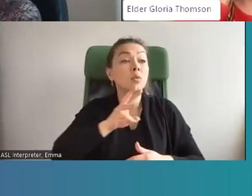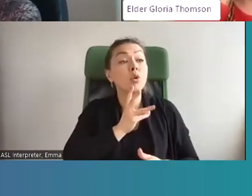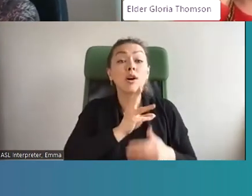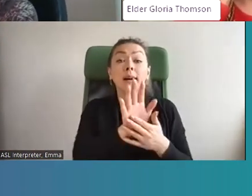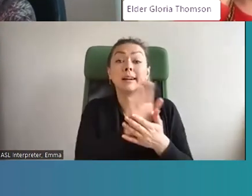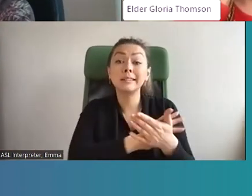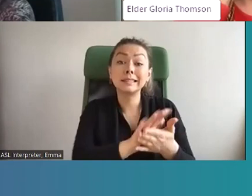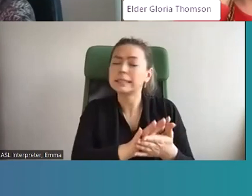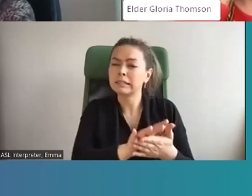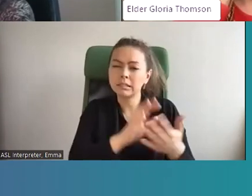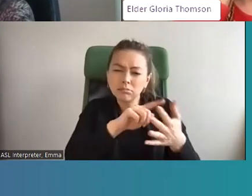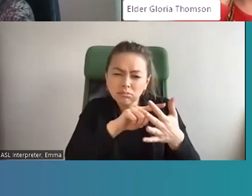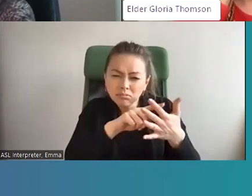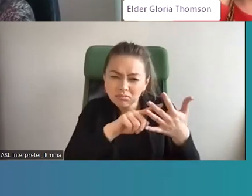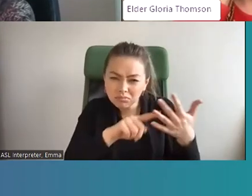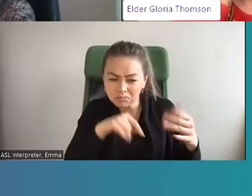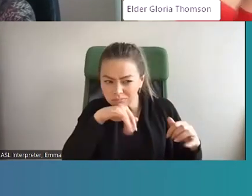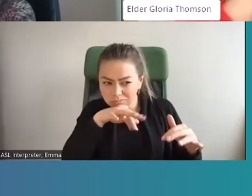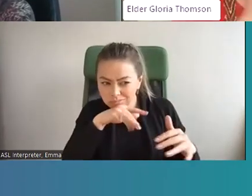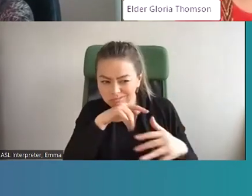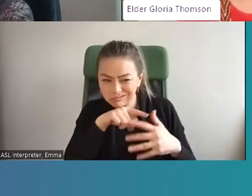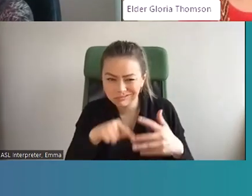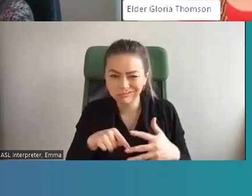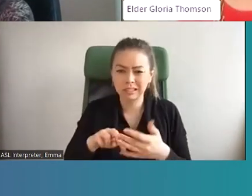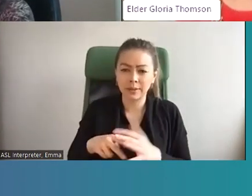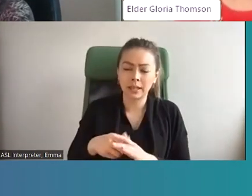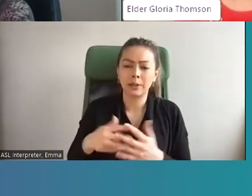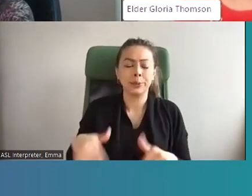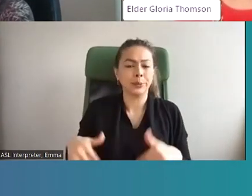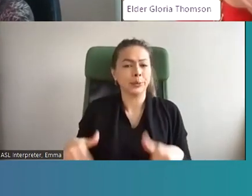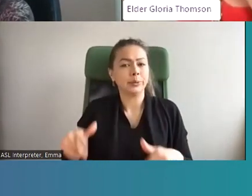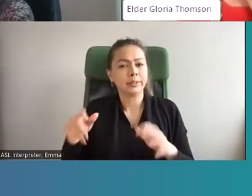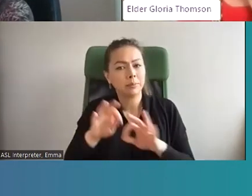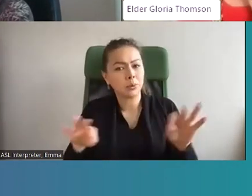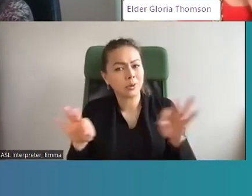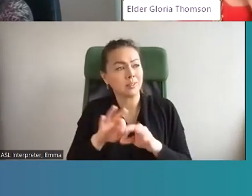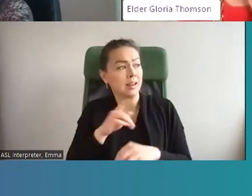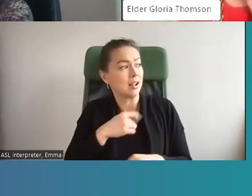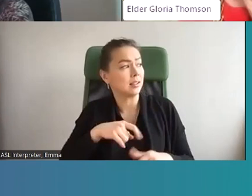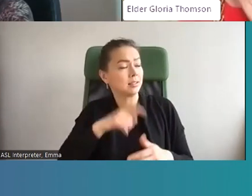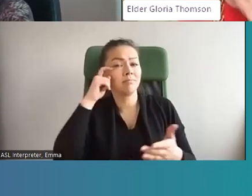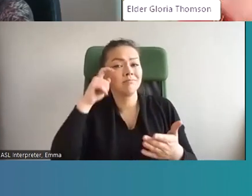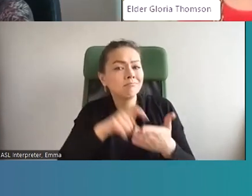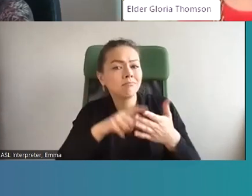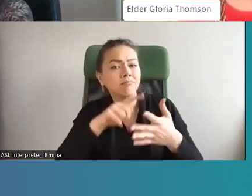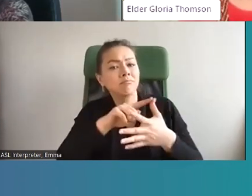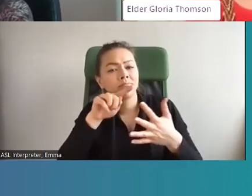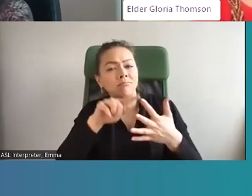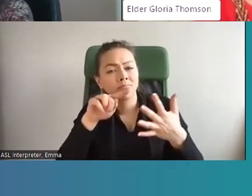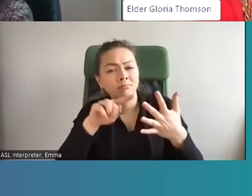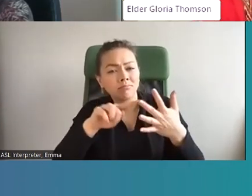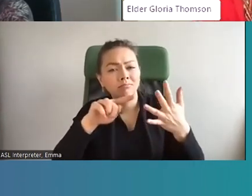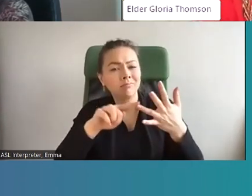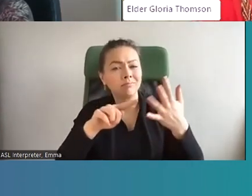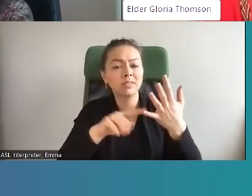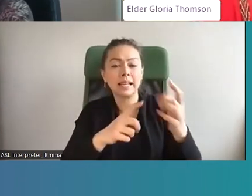everything. So I think it's really important that we, you know, to acknowledge all of these gifts, whether